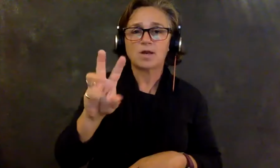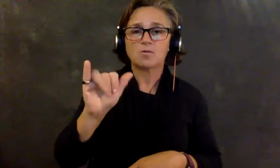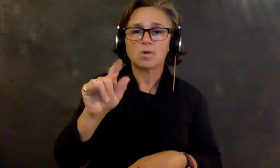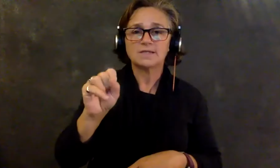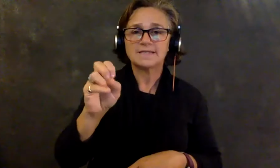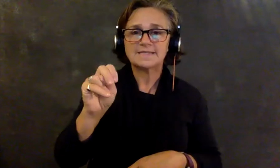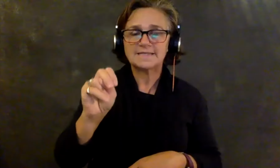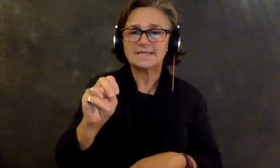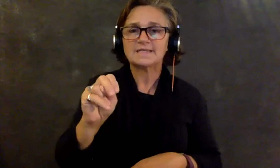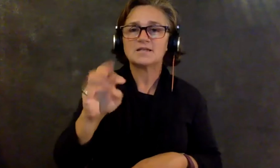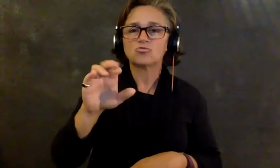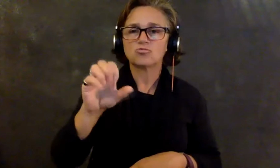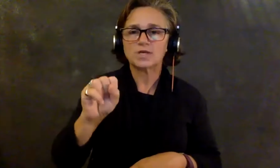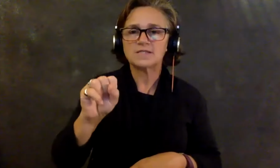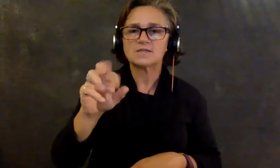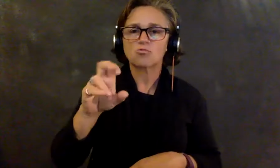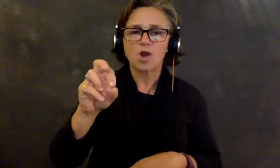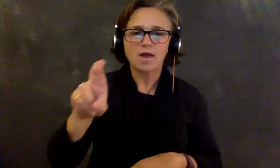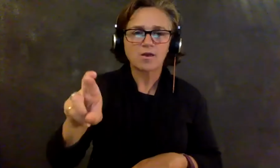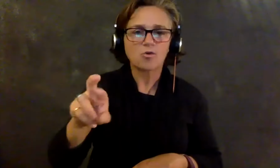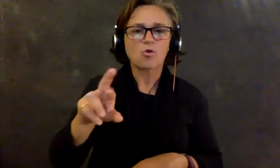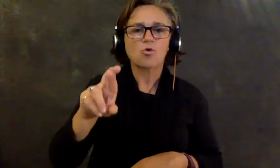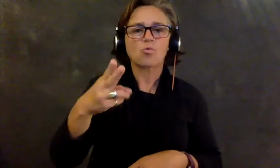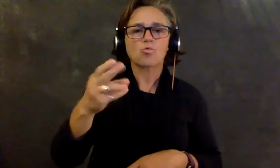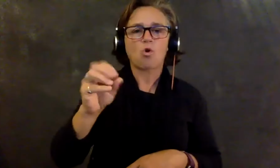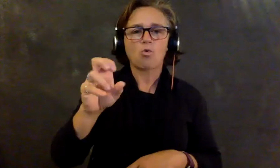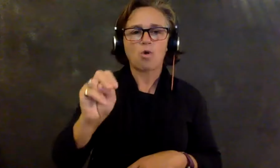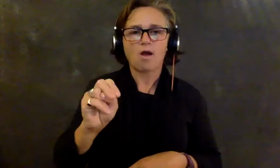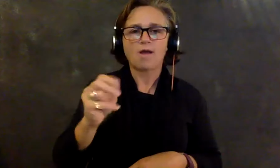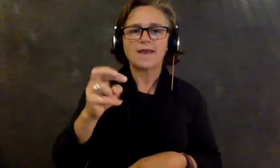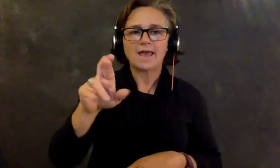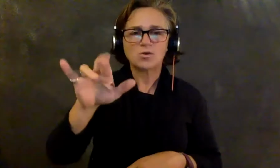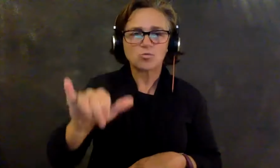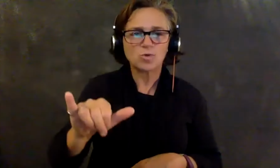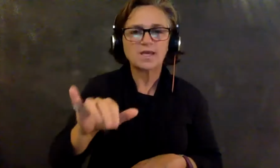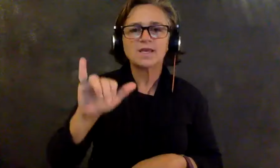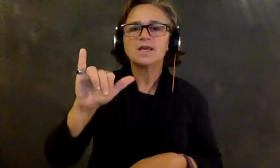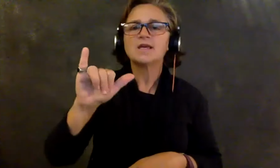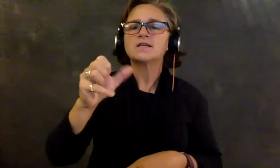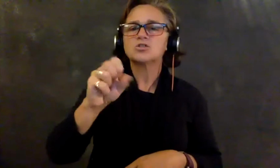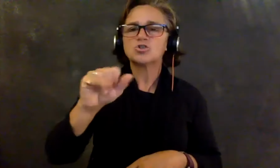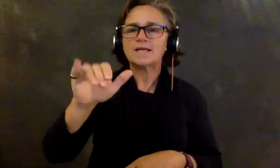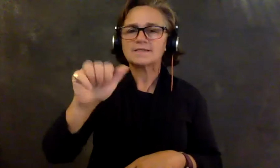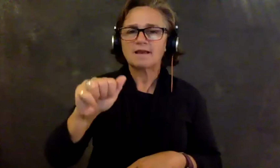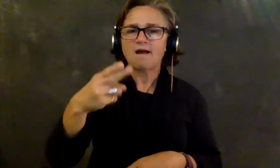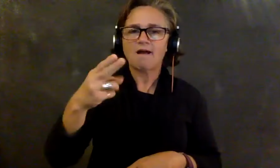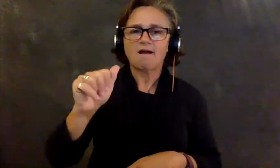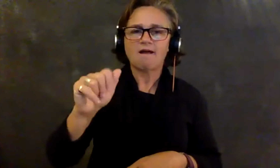Don Gersh, Rohan Henry, and Jess Hathaway. Did I miss